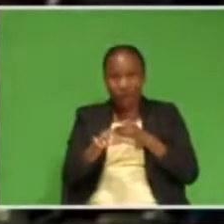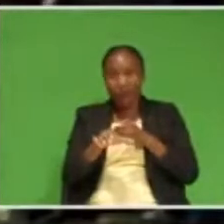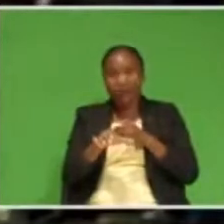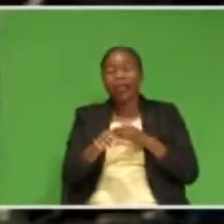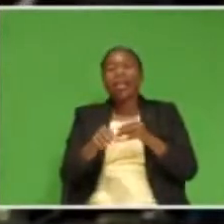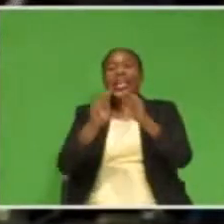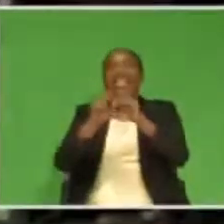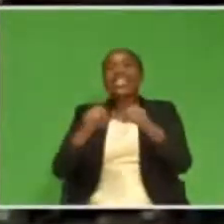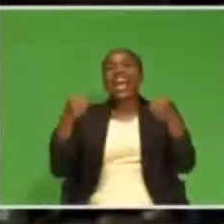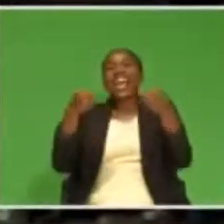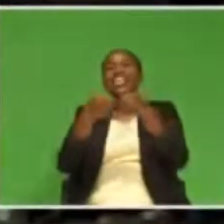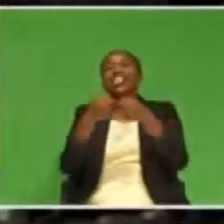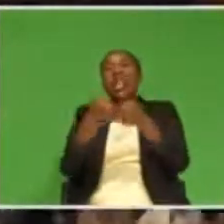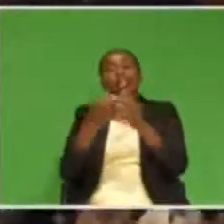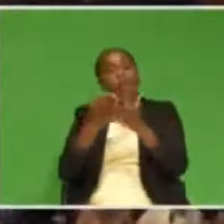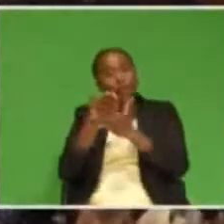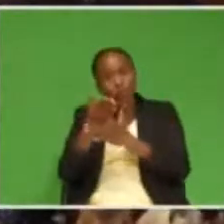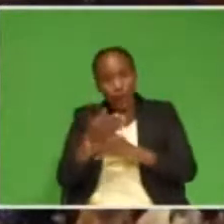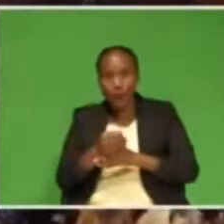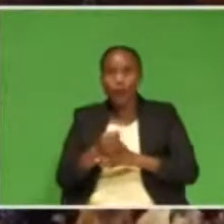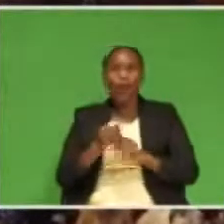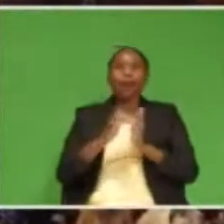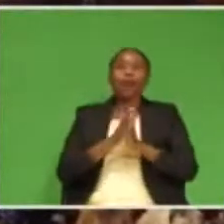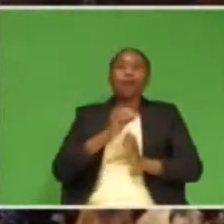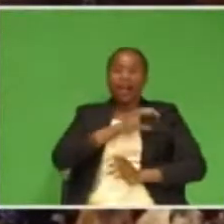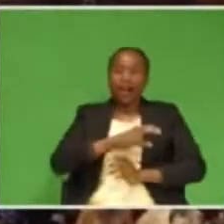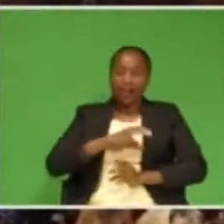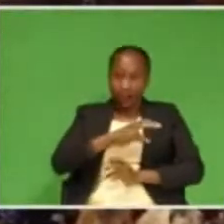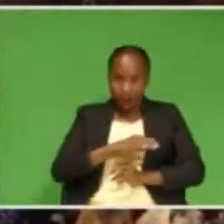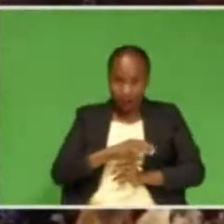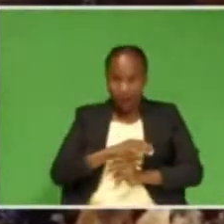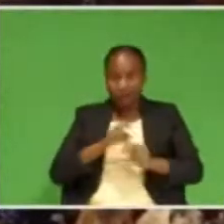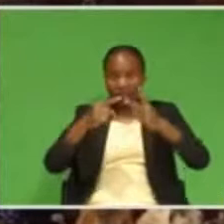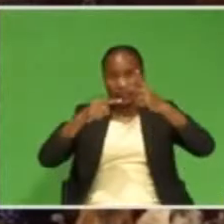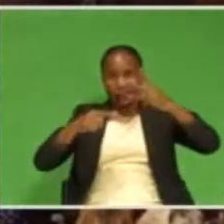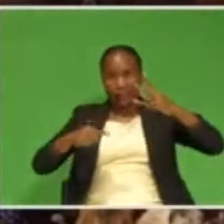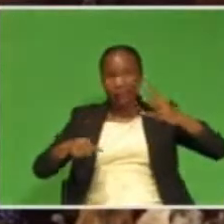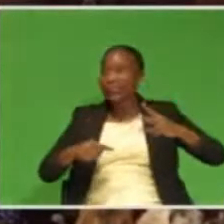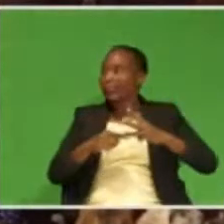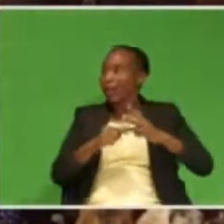character is revealed in times of crisis.